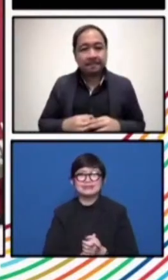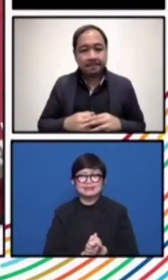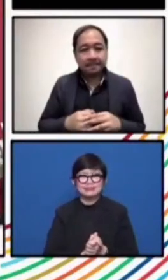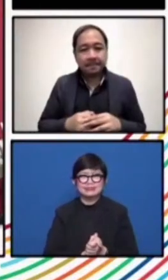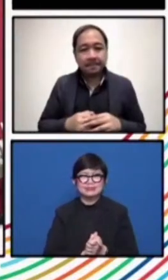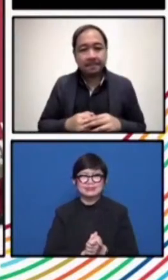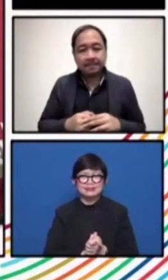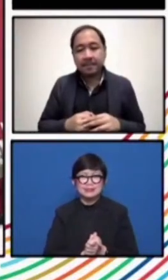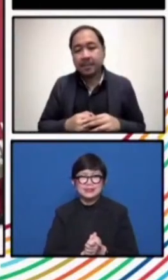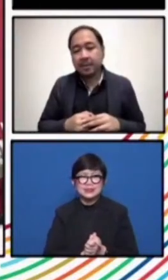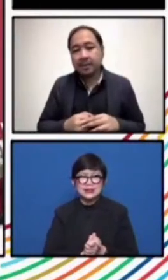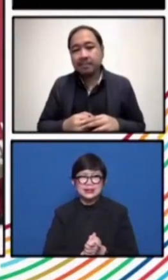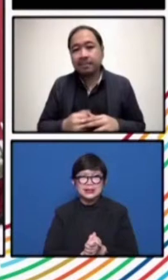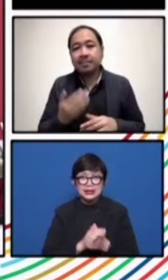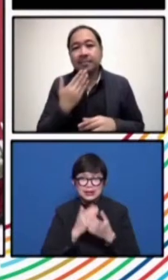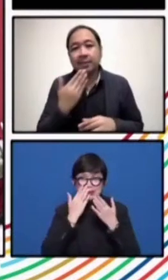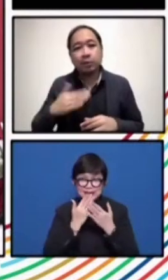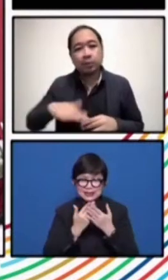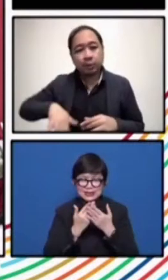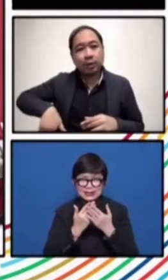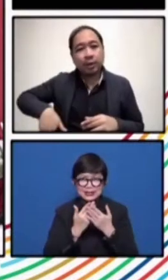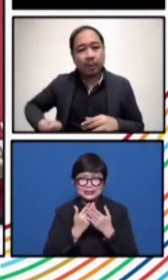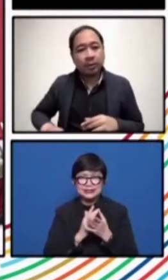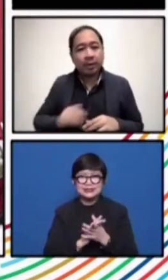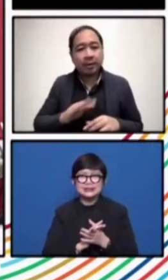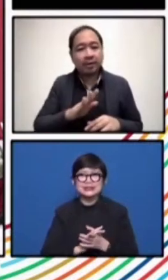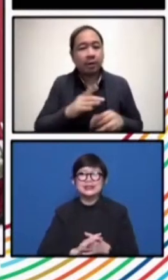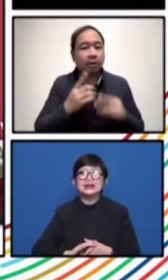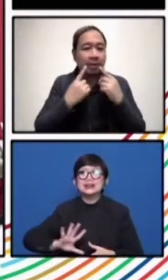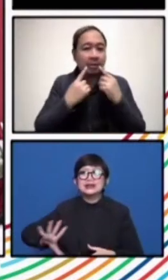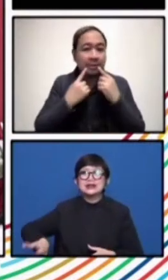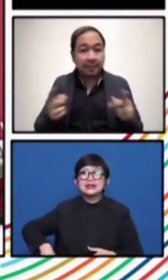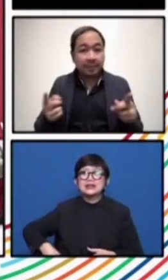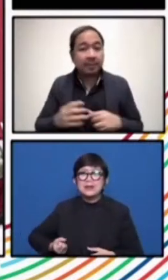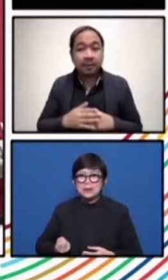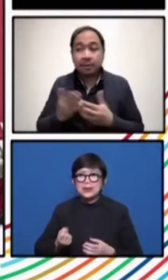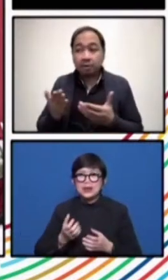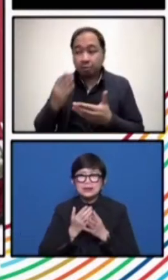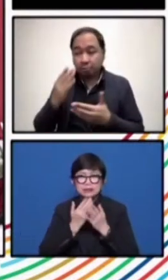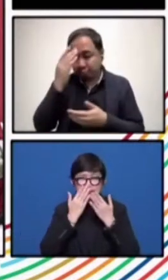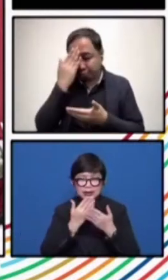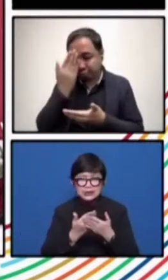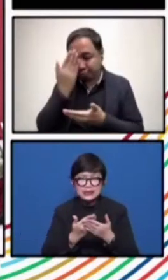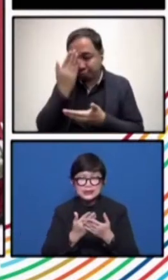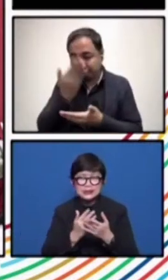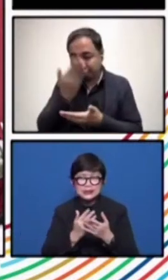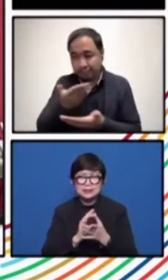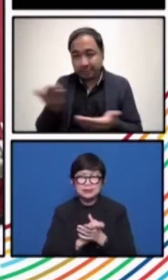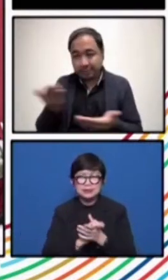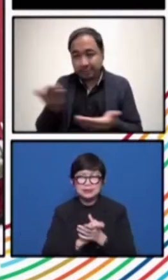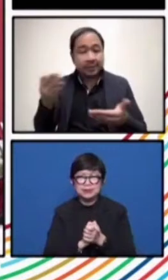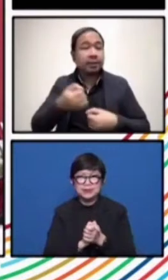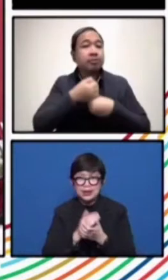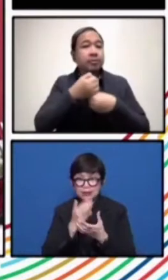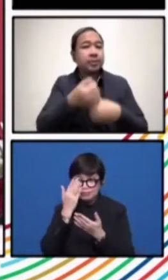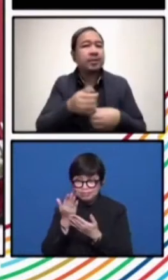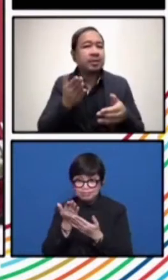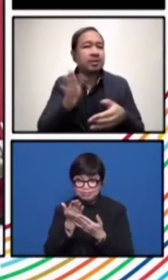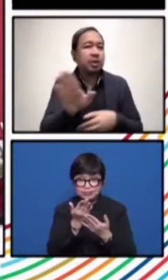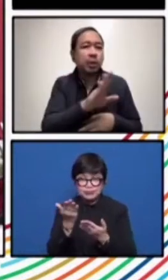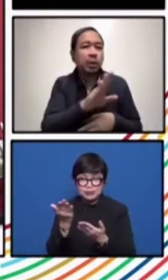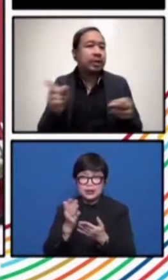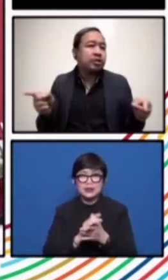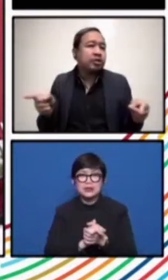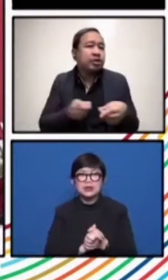thank you Cambodia for the country statement distinguished delegates I now invite you to make brief interventions